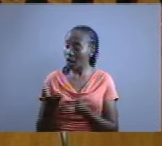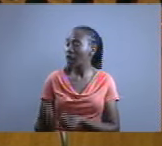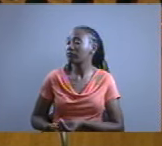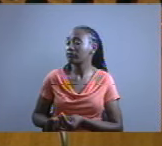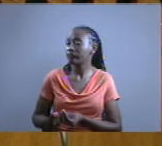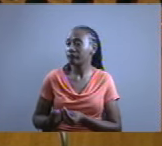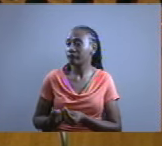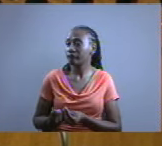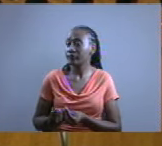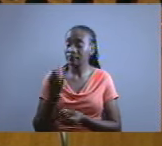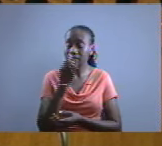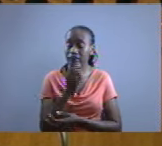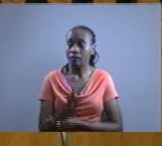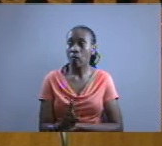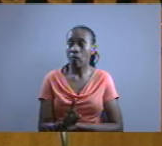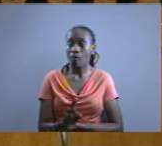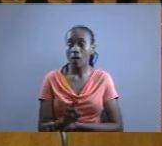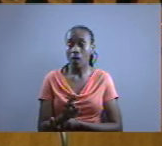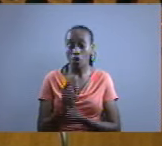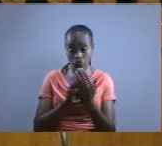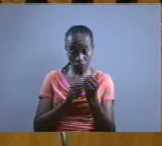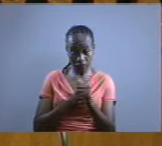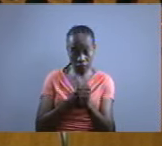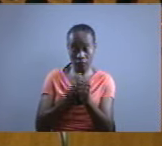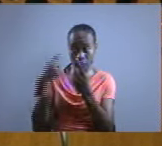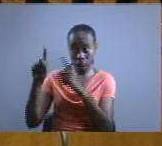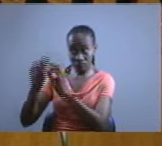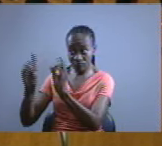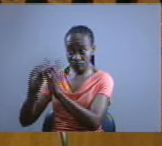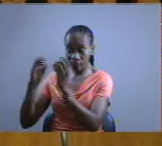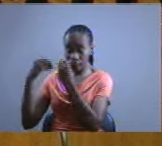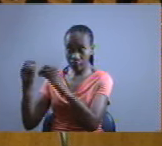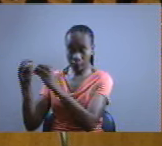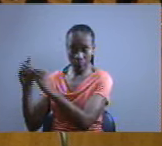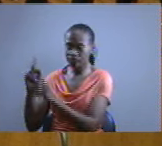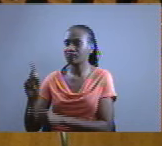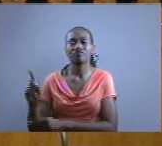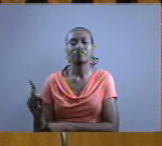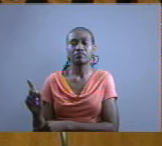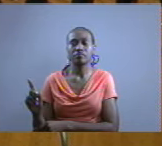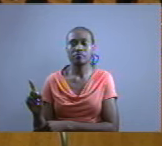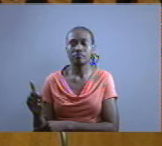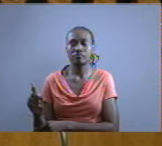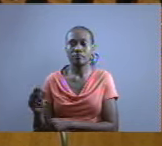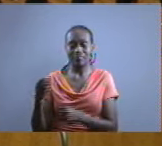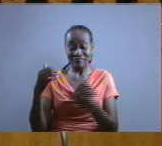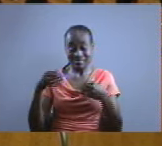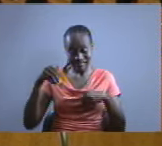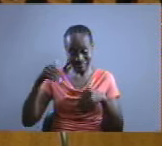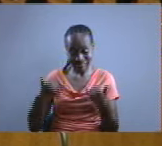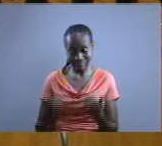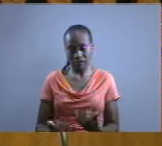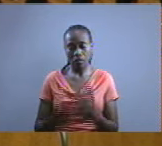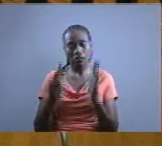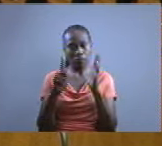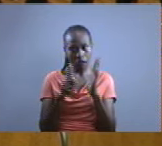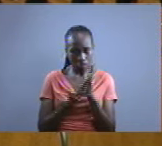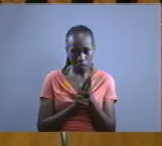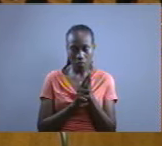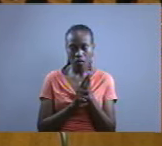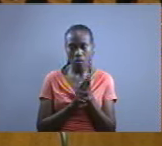such high levels of non-compliance can be placed squarely on the fact that the current law lacks the